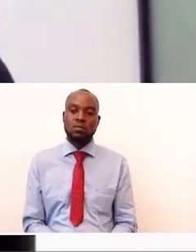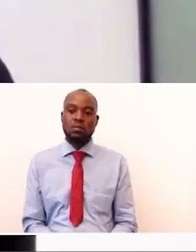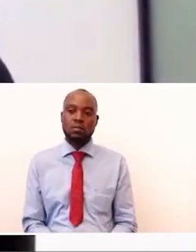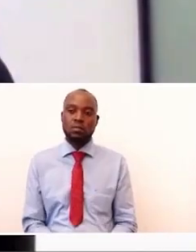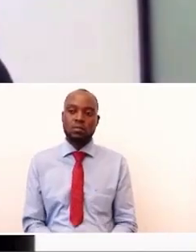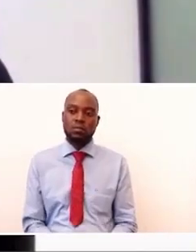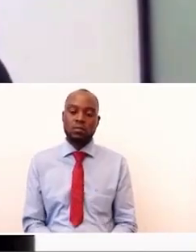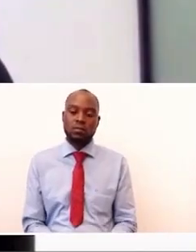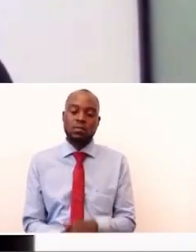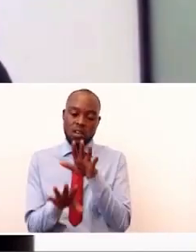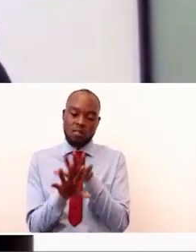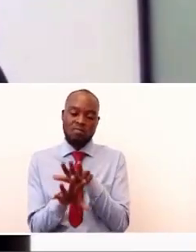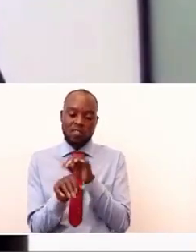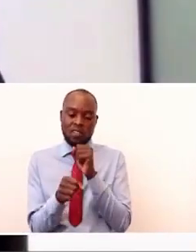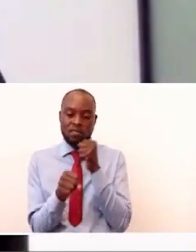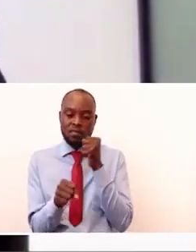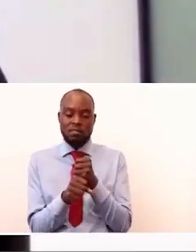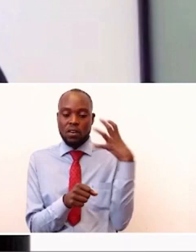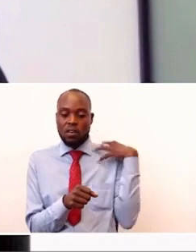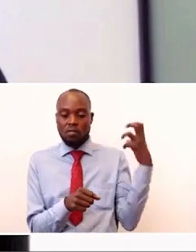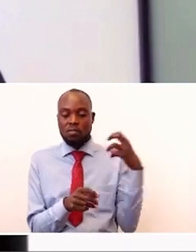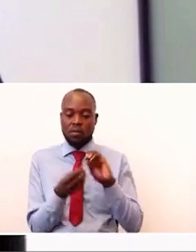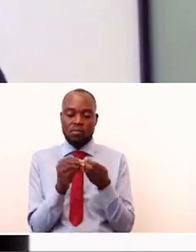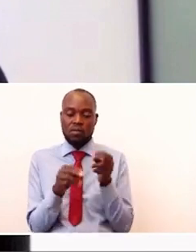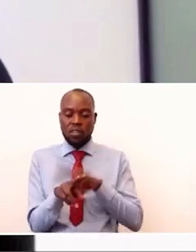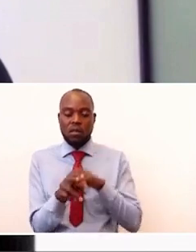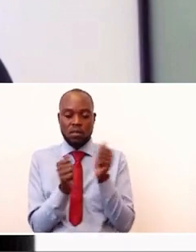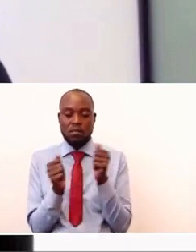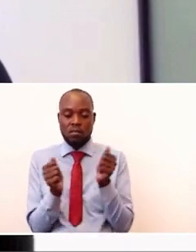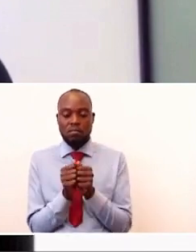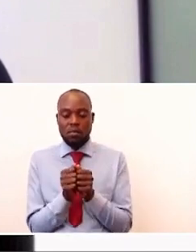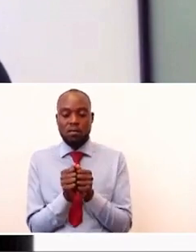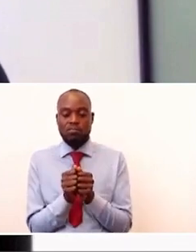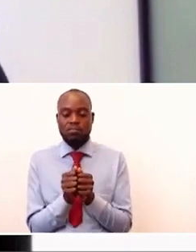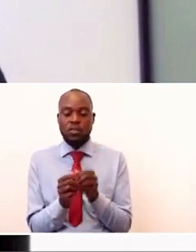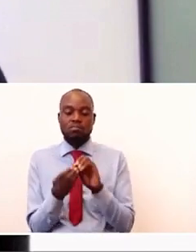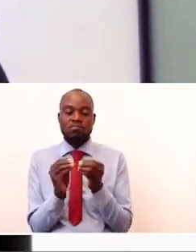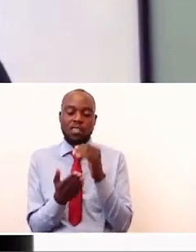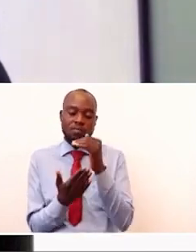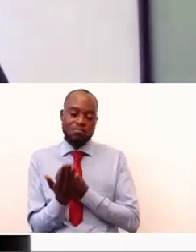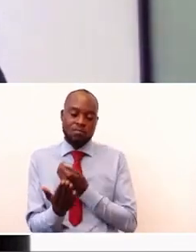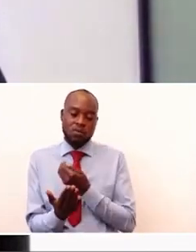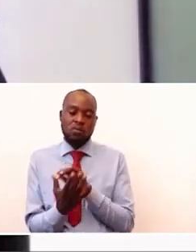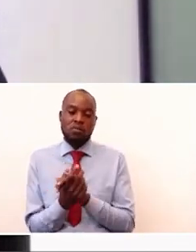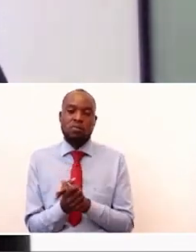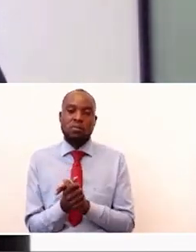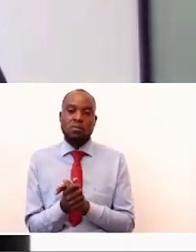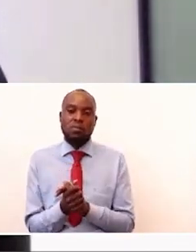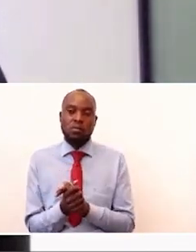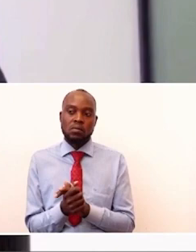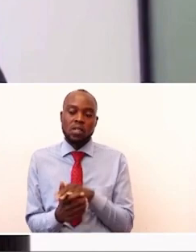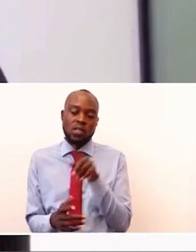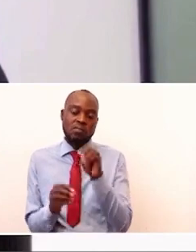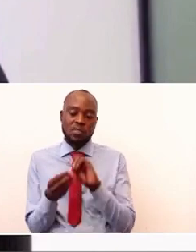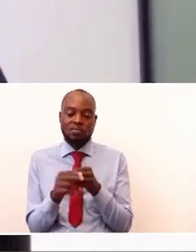the very first reaction that government will do most of the time is to tax, which I think should not be the knee-jerk